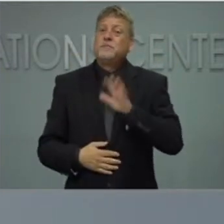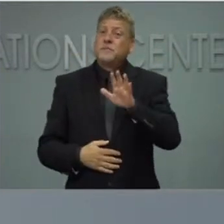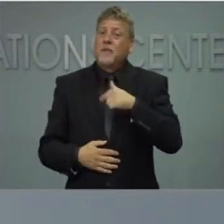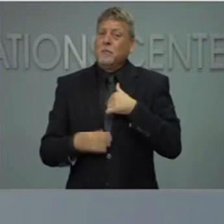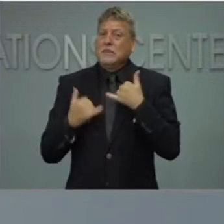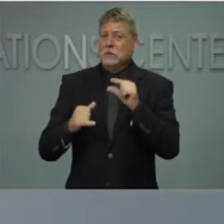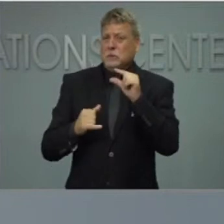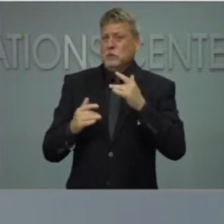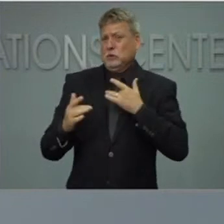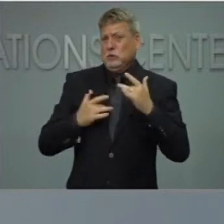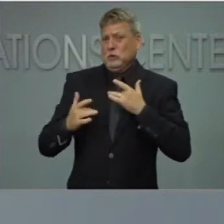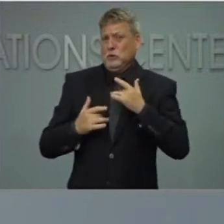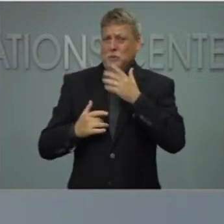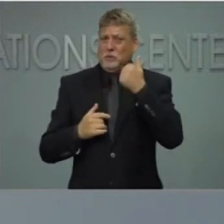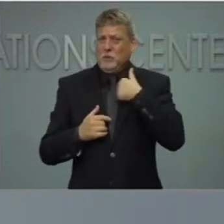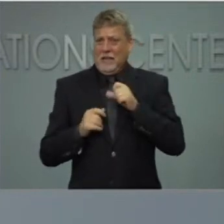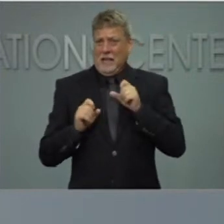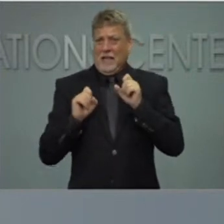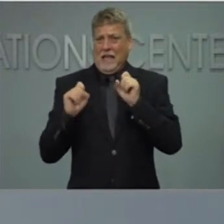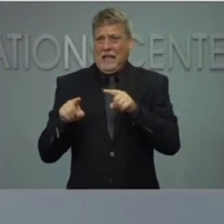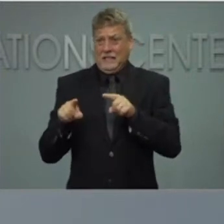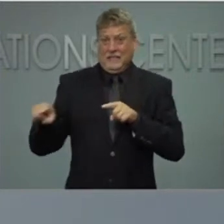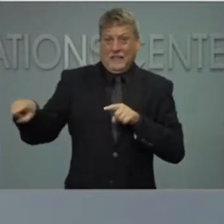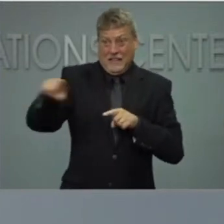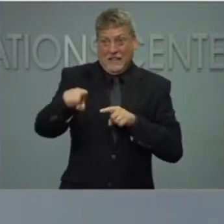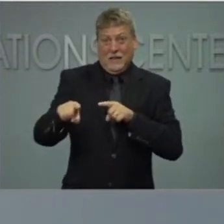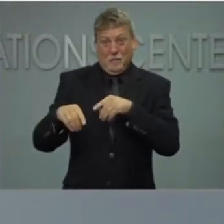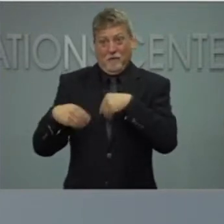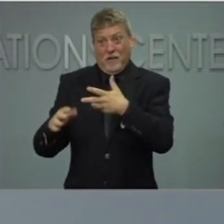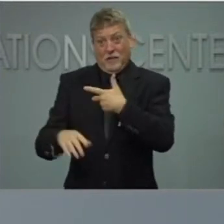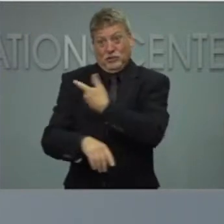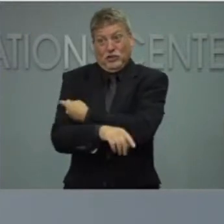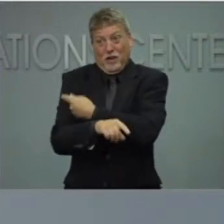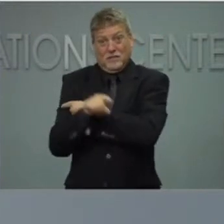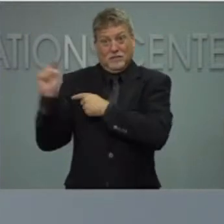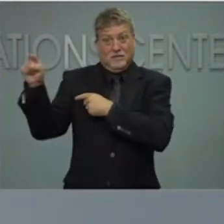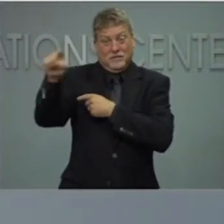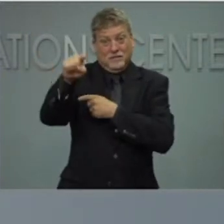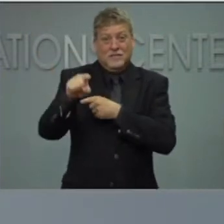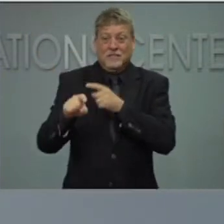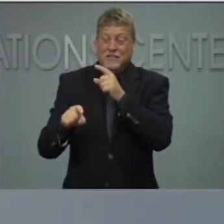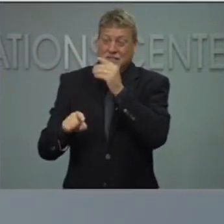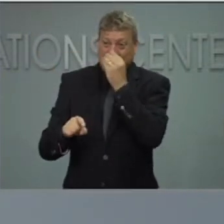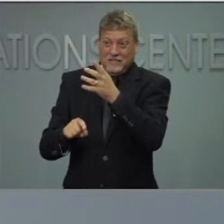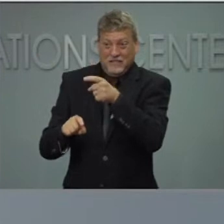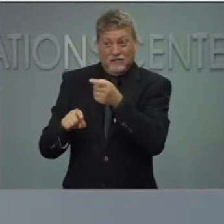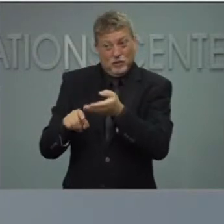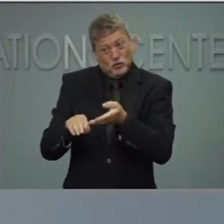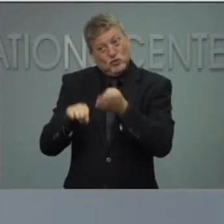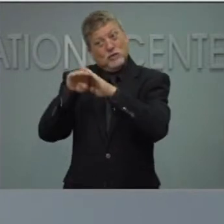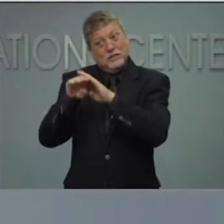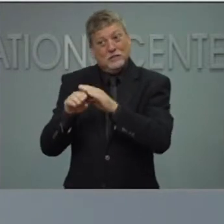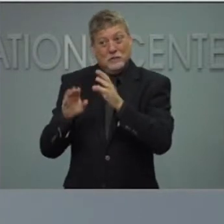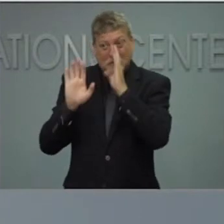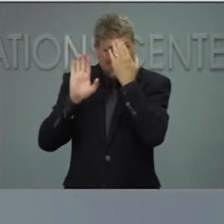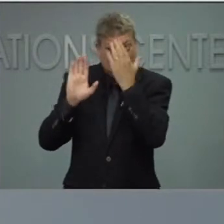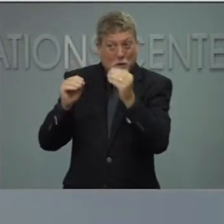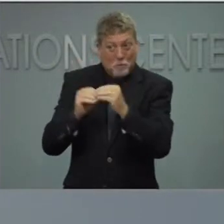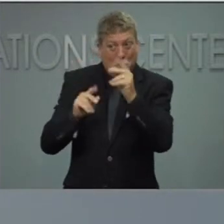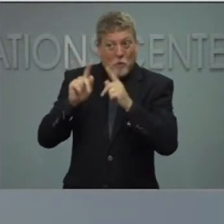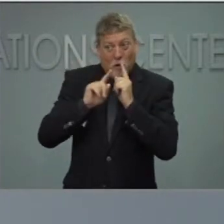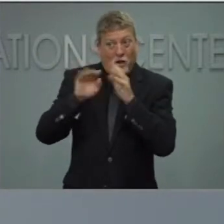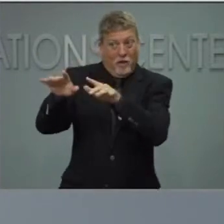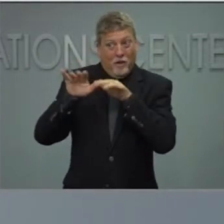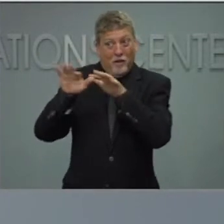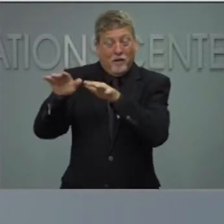our same vaccine providers to do more. We're having these surges in our hospitals and seeing our frontline